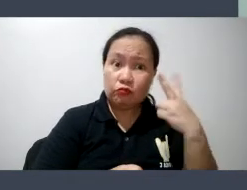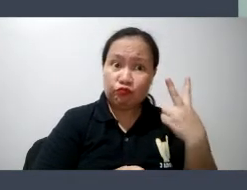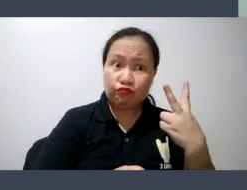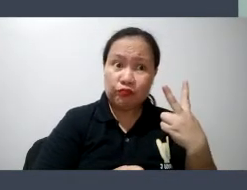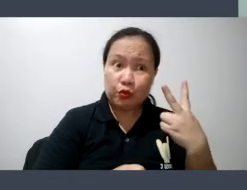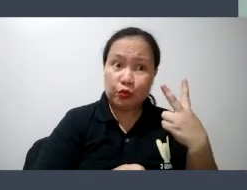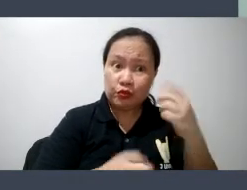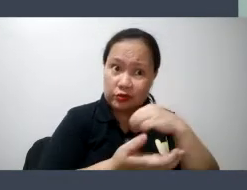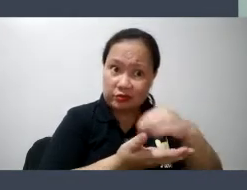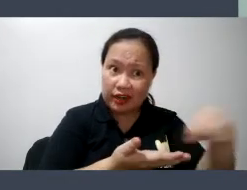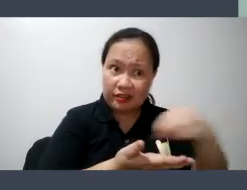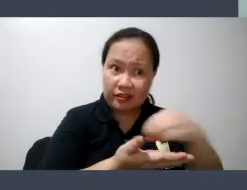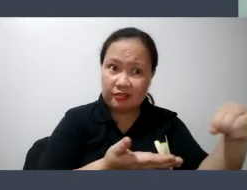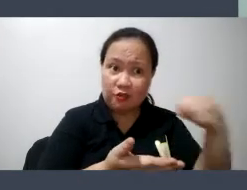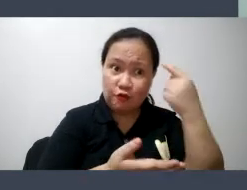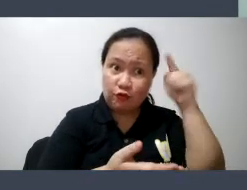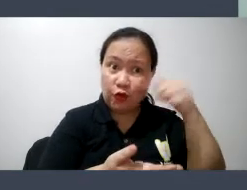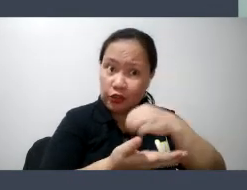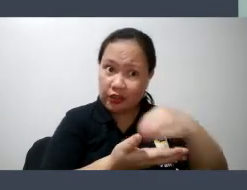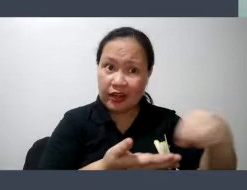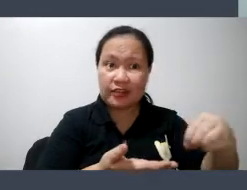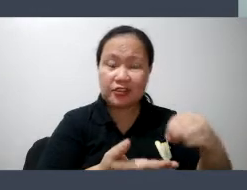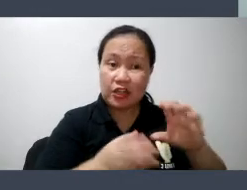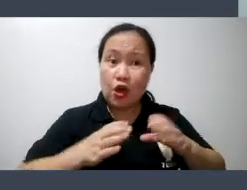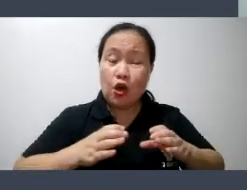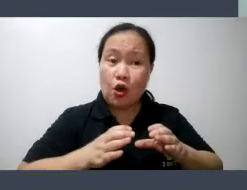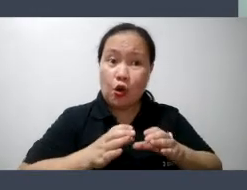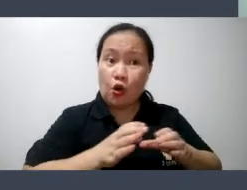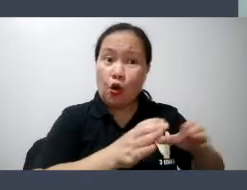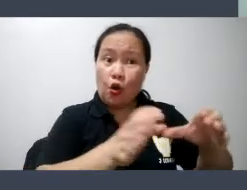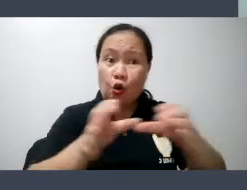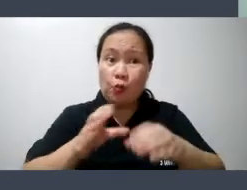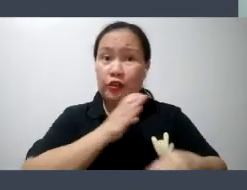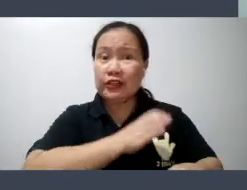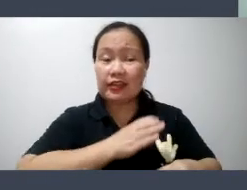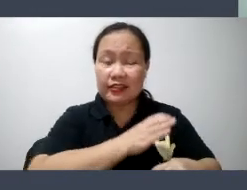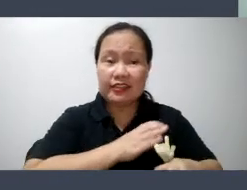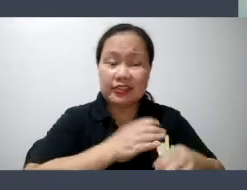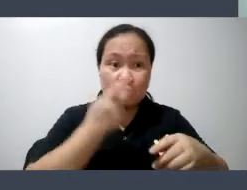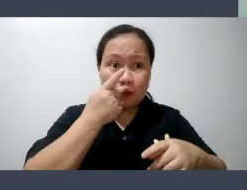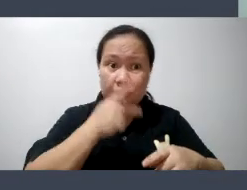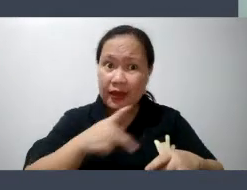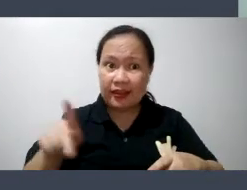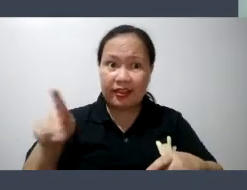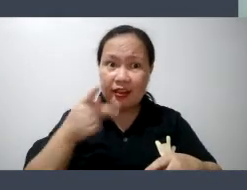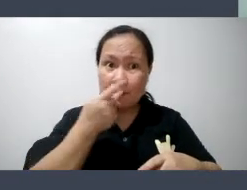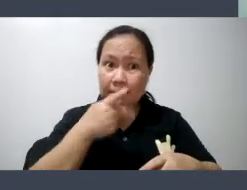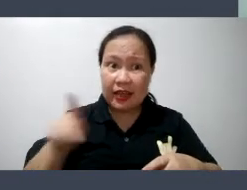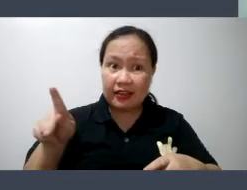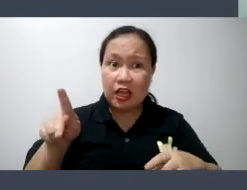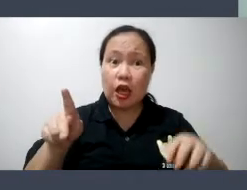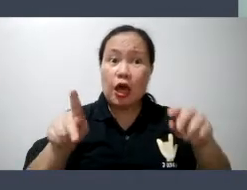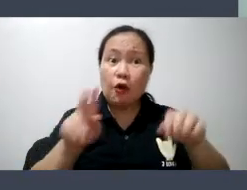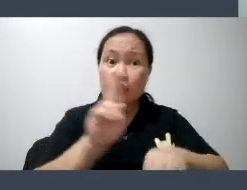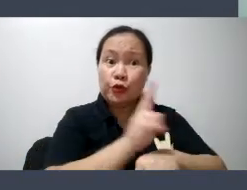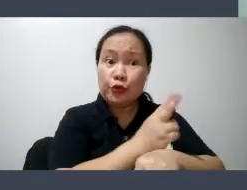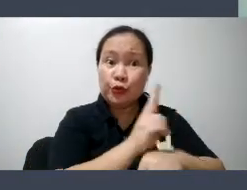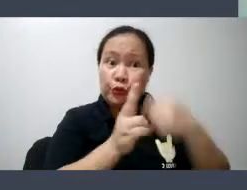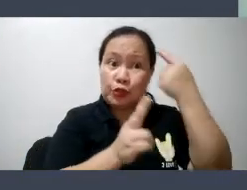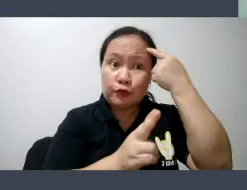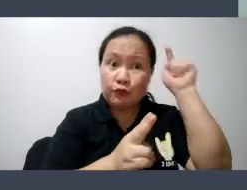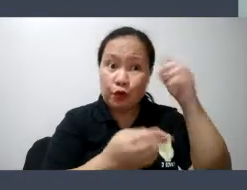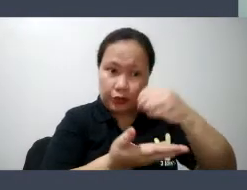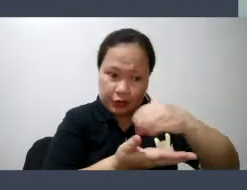into writing. So that's the common characteristic of pens. They are